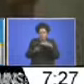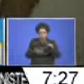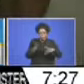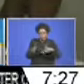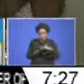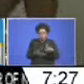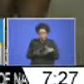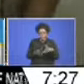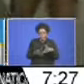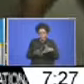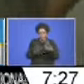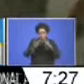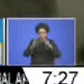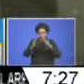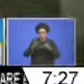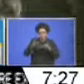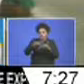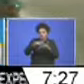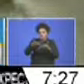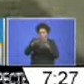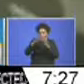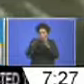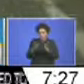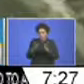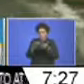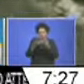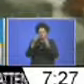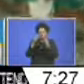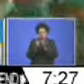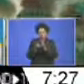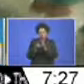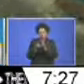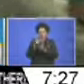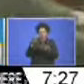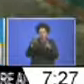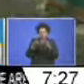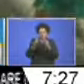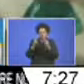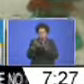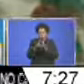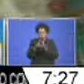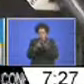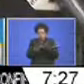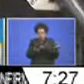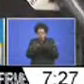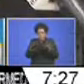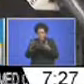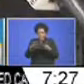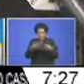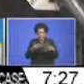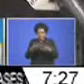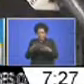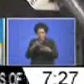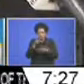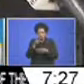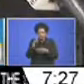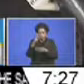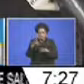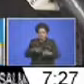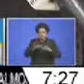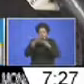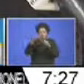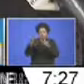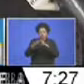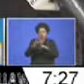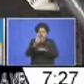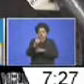bring your music, bring your dances, rep your group. And the group that you rep at the gate, you will actually be donating to